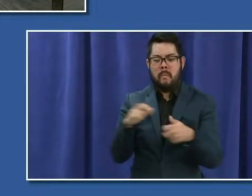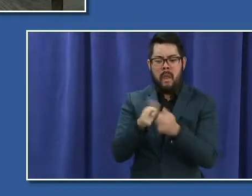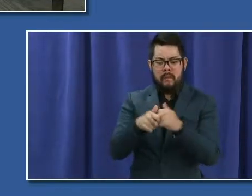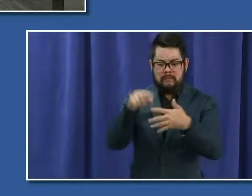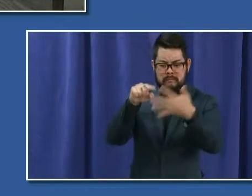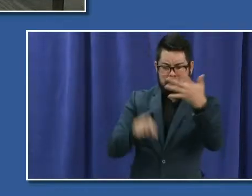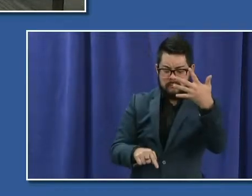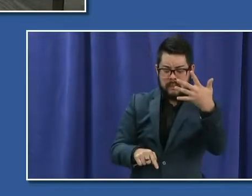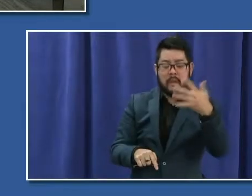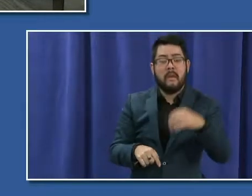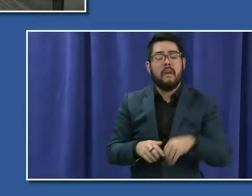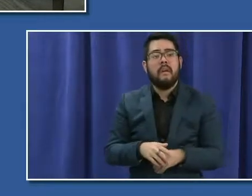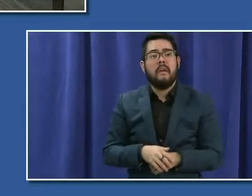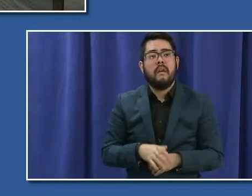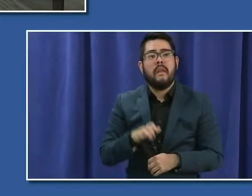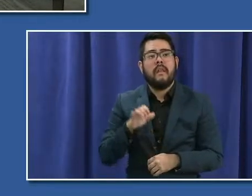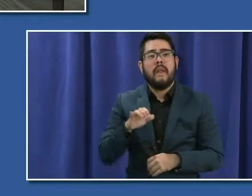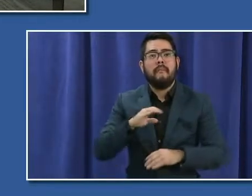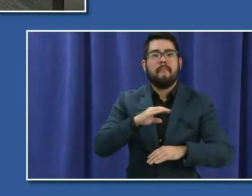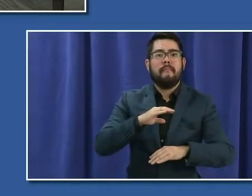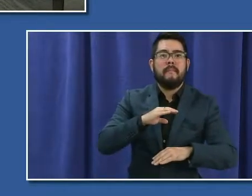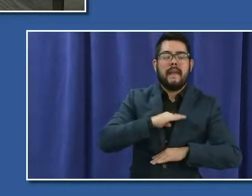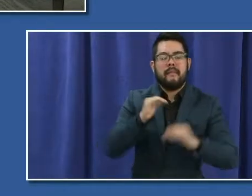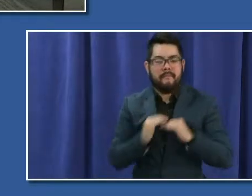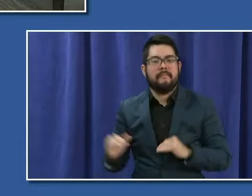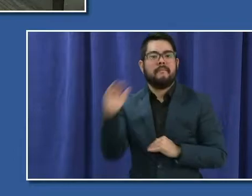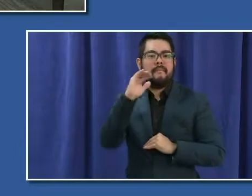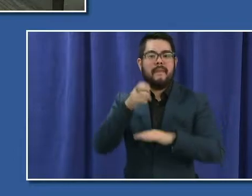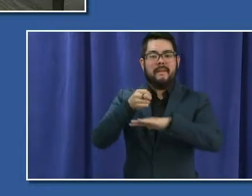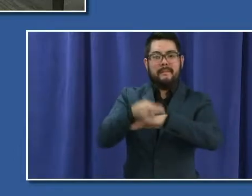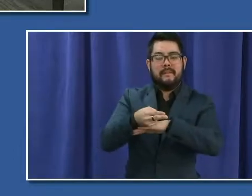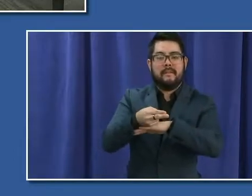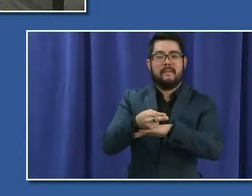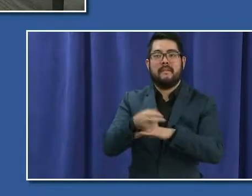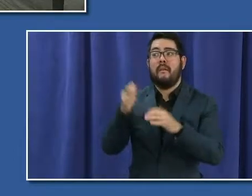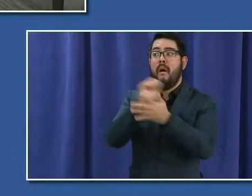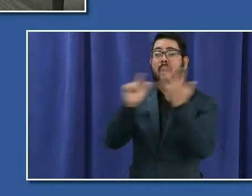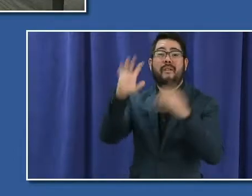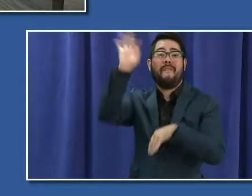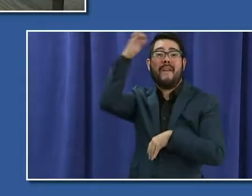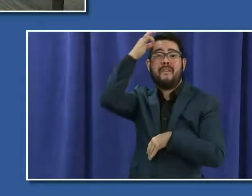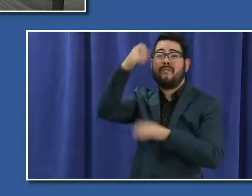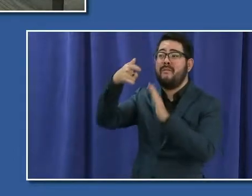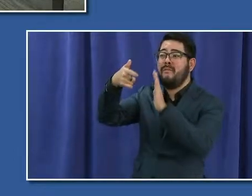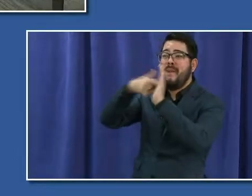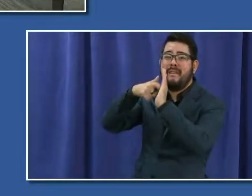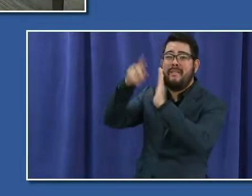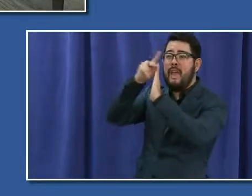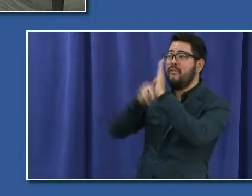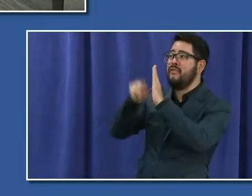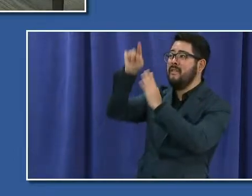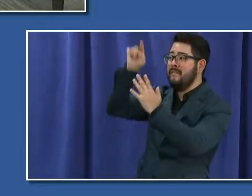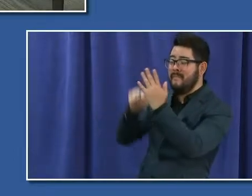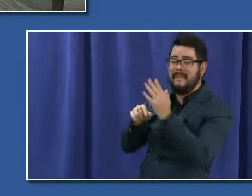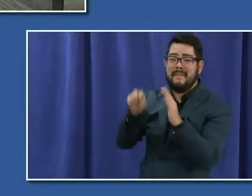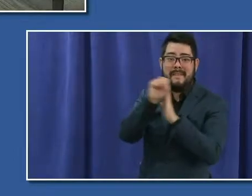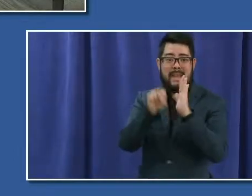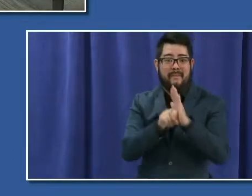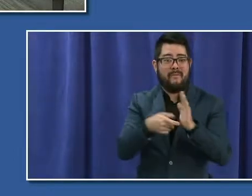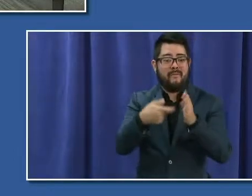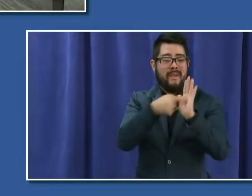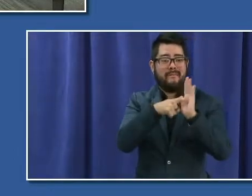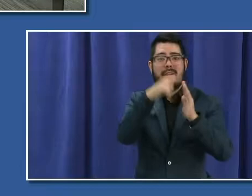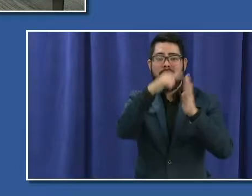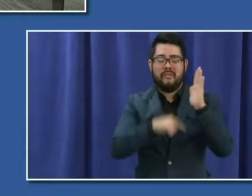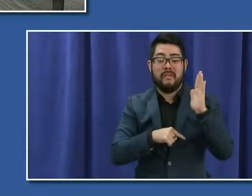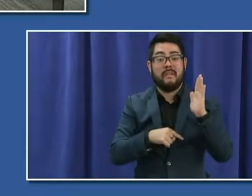It meets or beats and exceeds every federal regulation and every state regulation, and those are the things that we're very, very proud of,